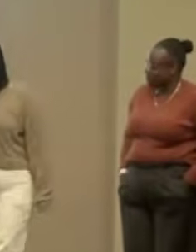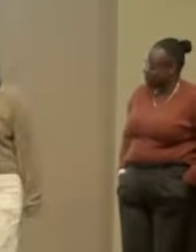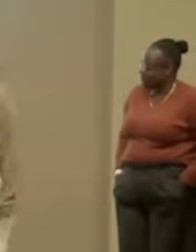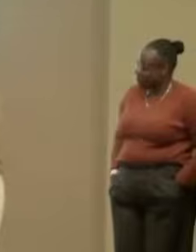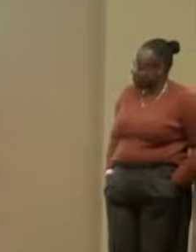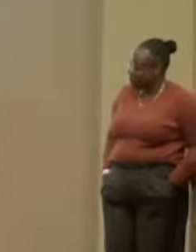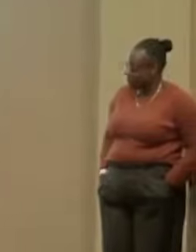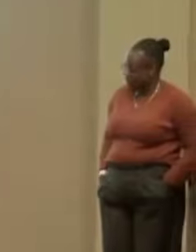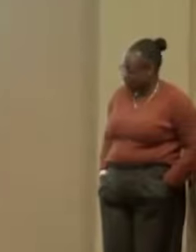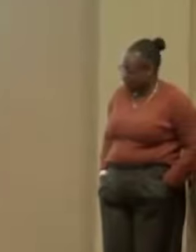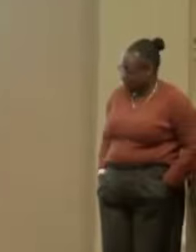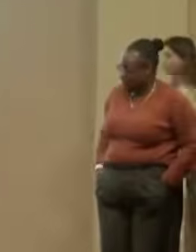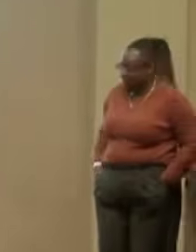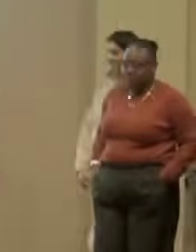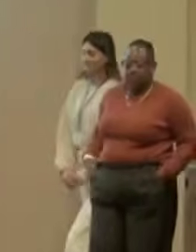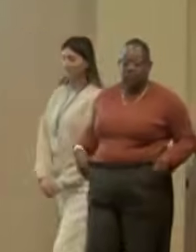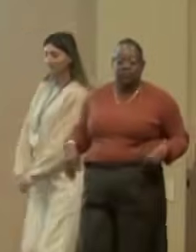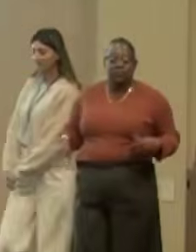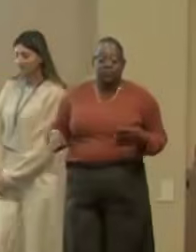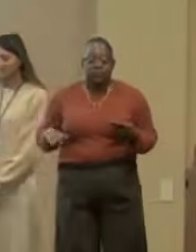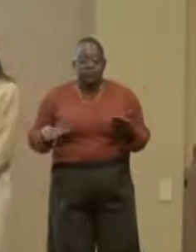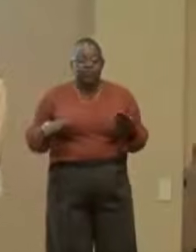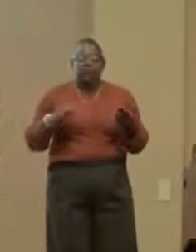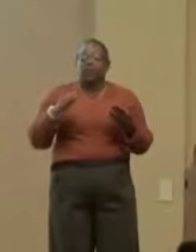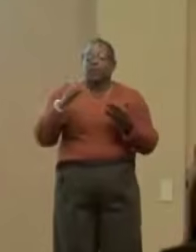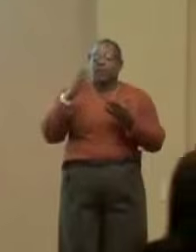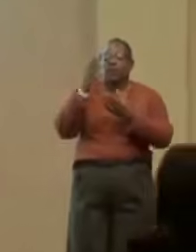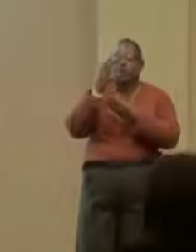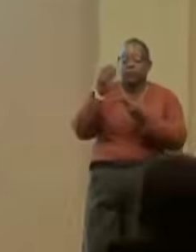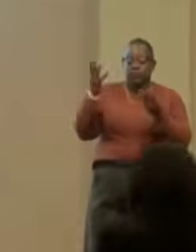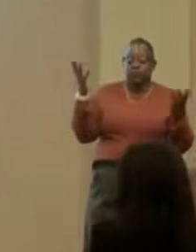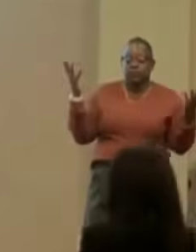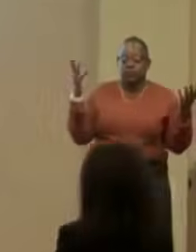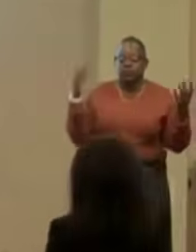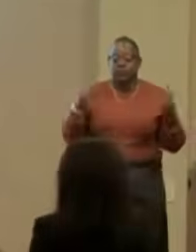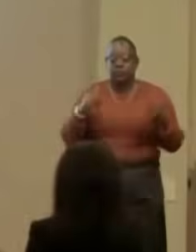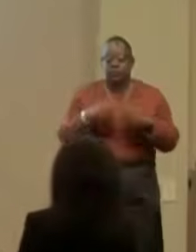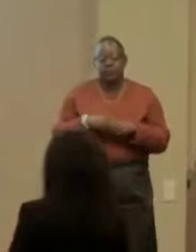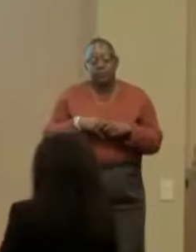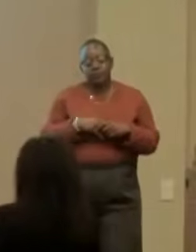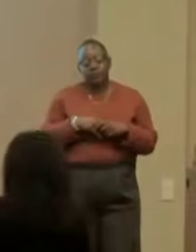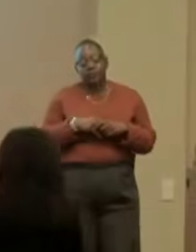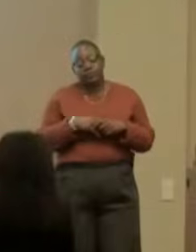We're going to give these ladies a couple of mics to share. I just want to sort of share with everybody that